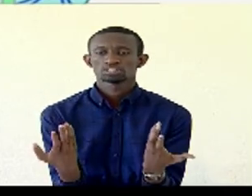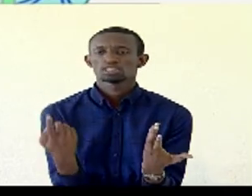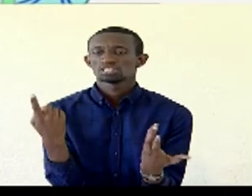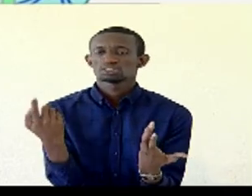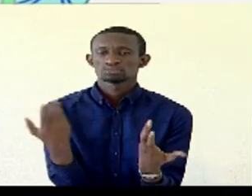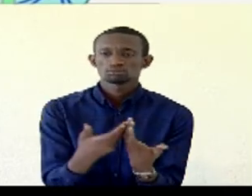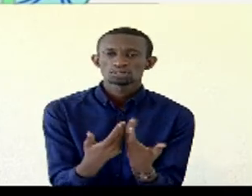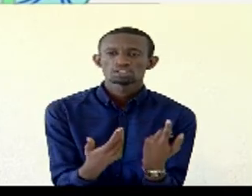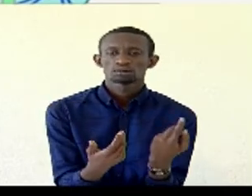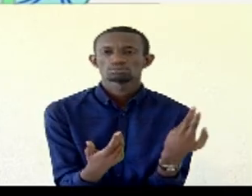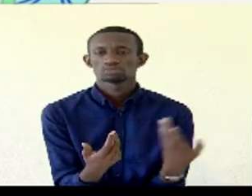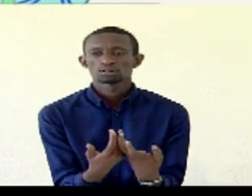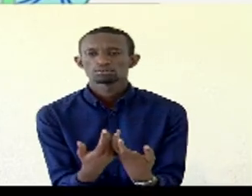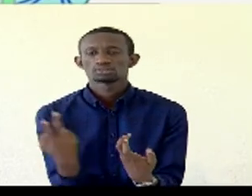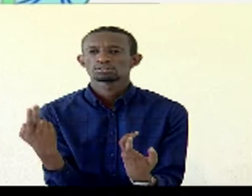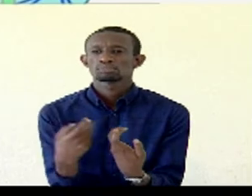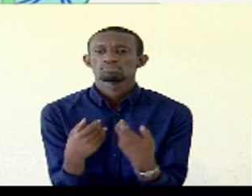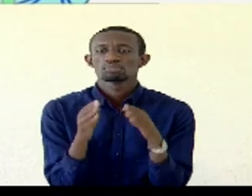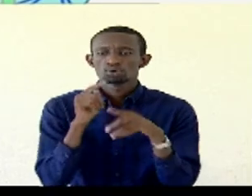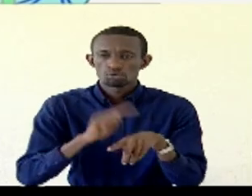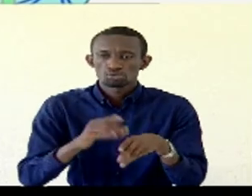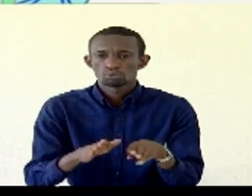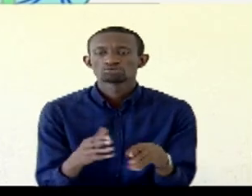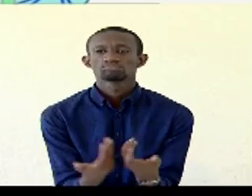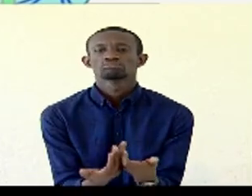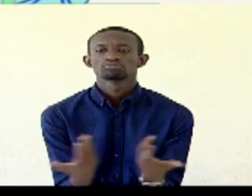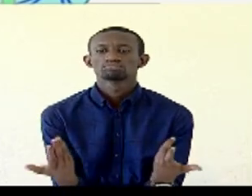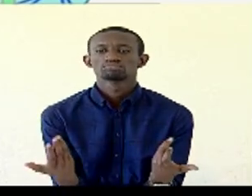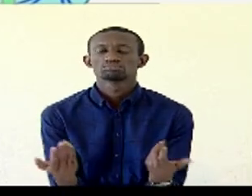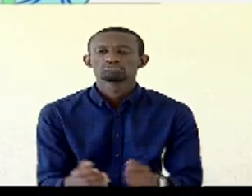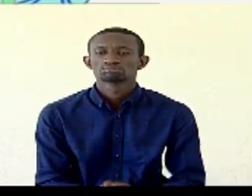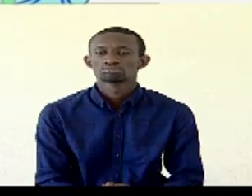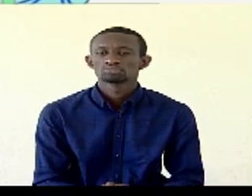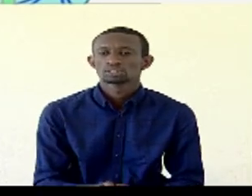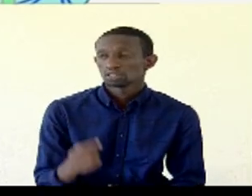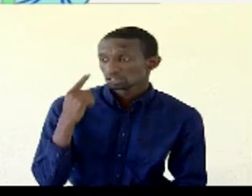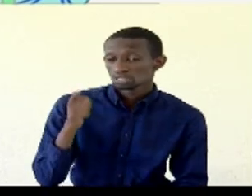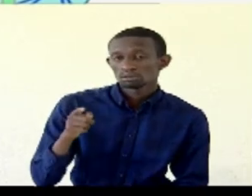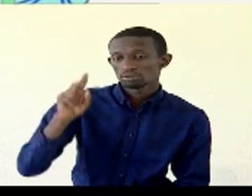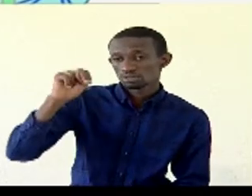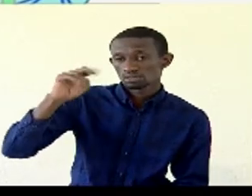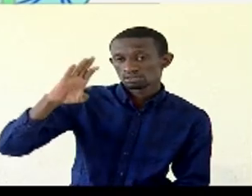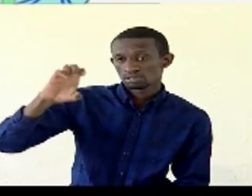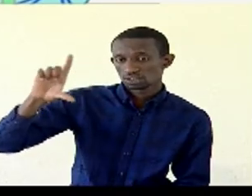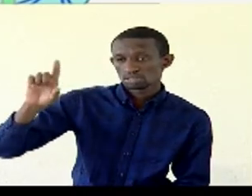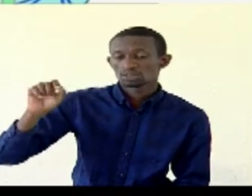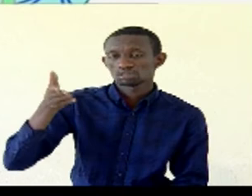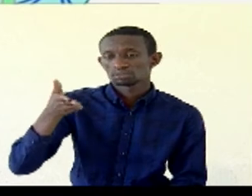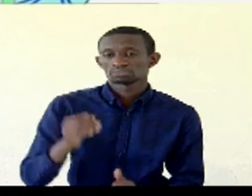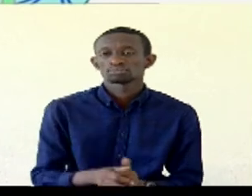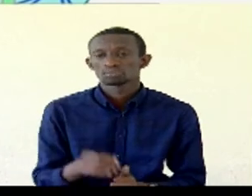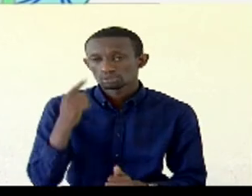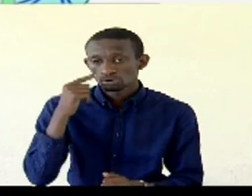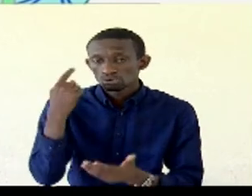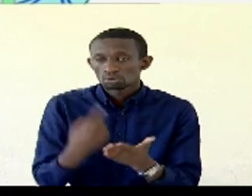there, and that initially there. Now they are separate. Remember, this is our DNA content. This is our nuclear content. And check